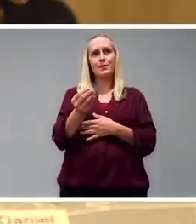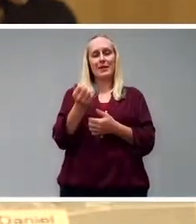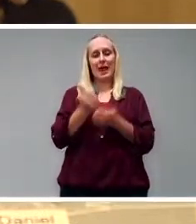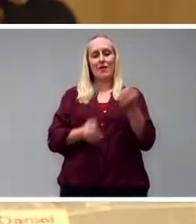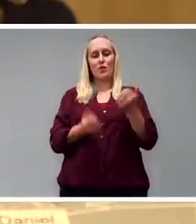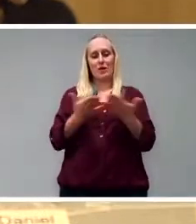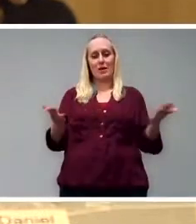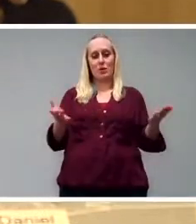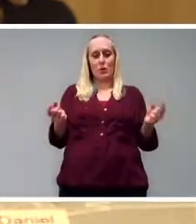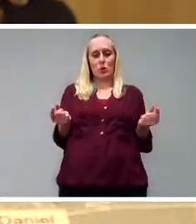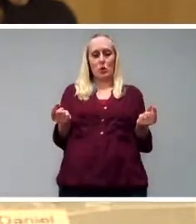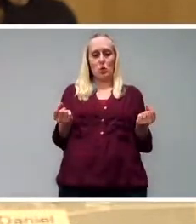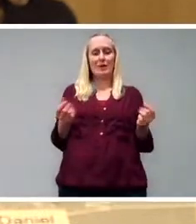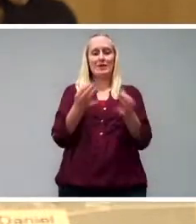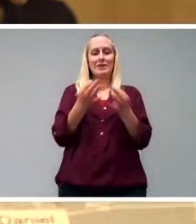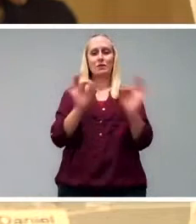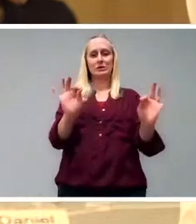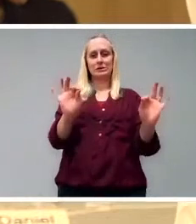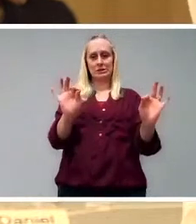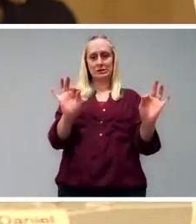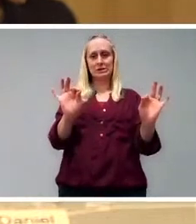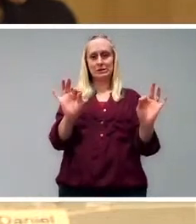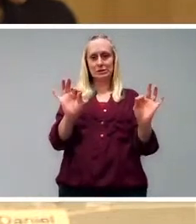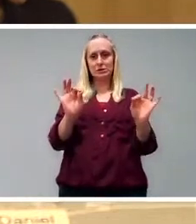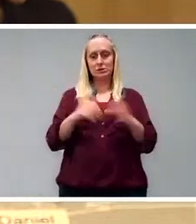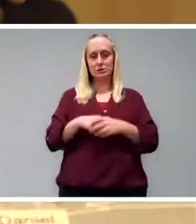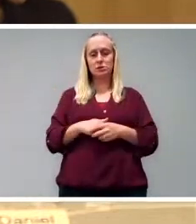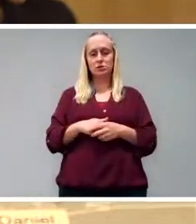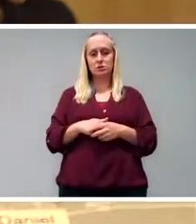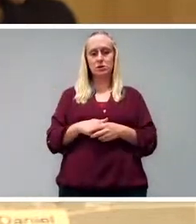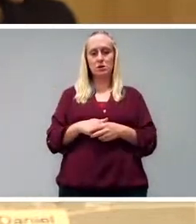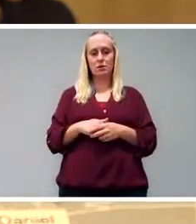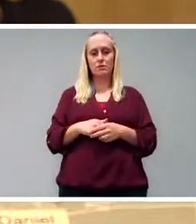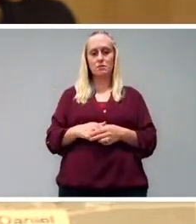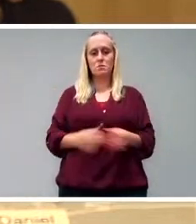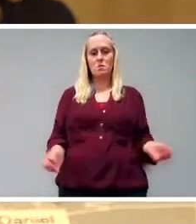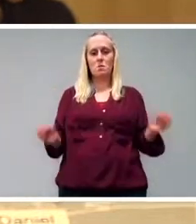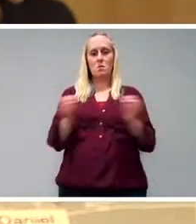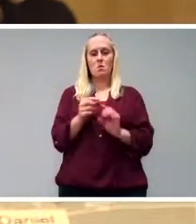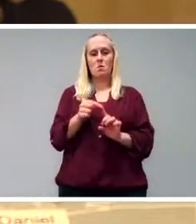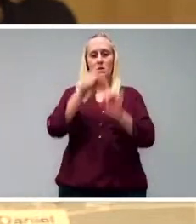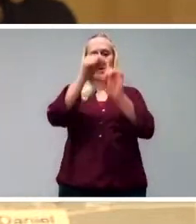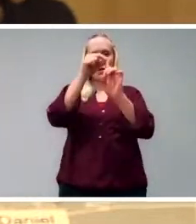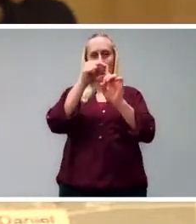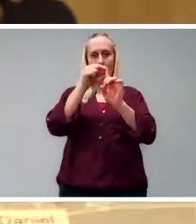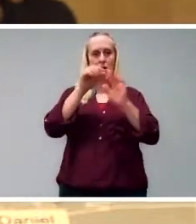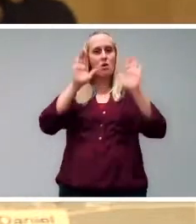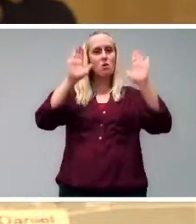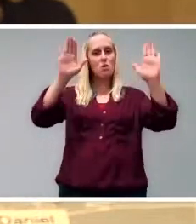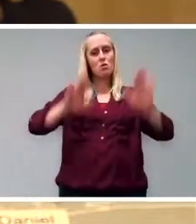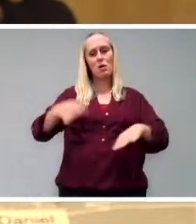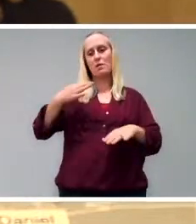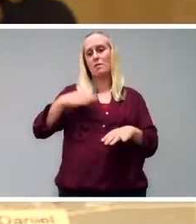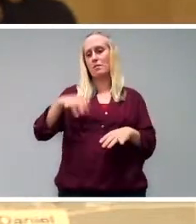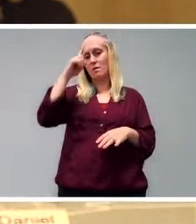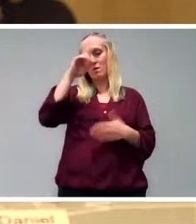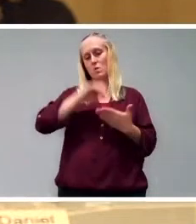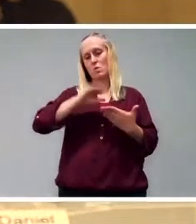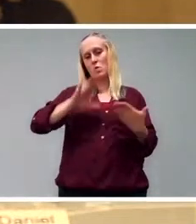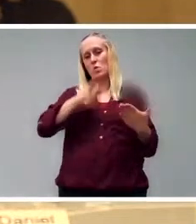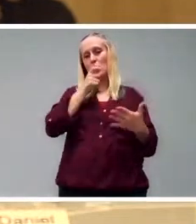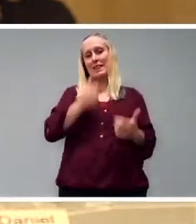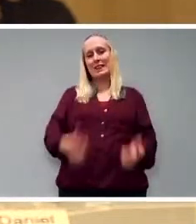free is even more special. It's a great benefit for students who live in